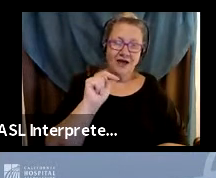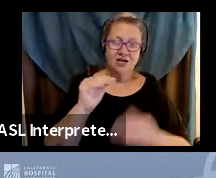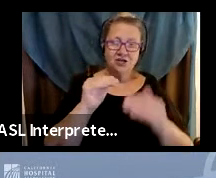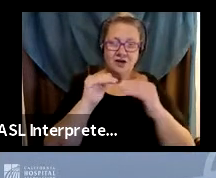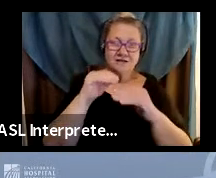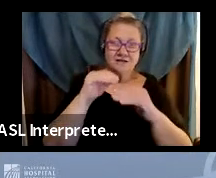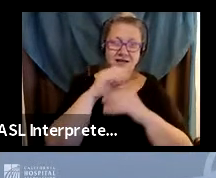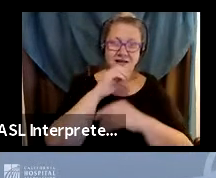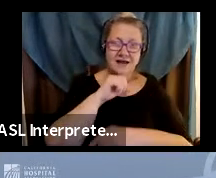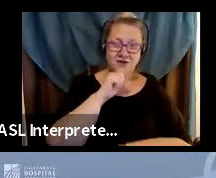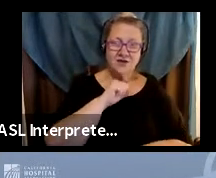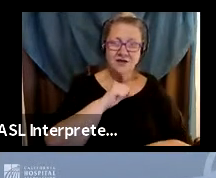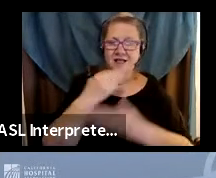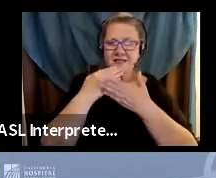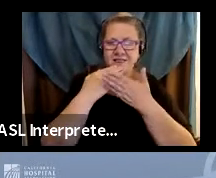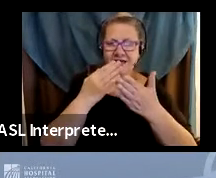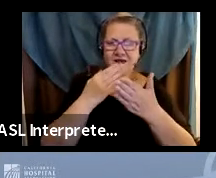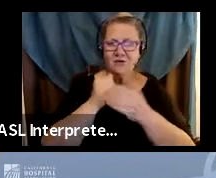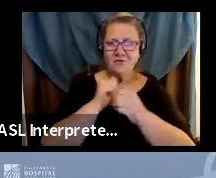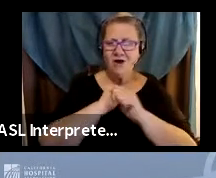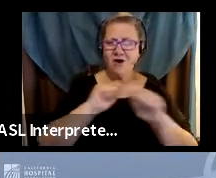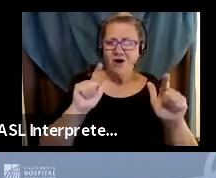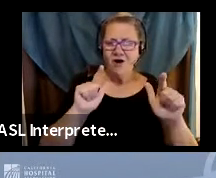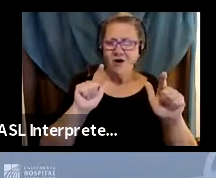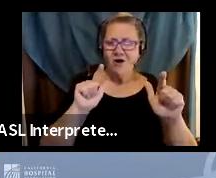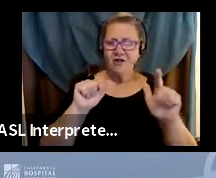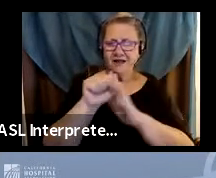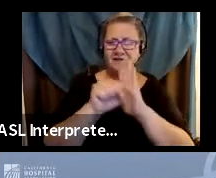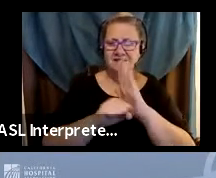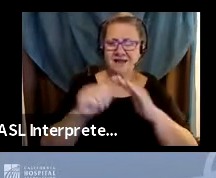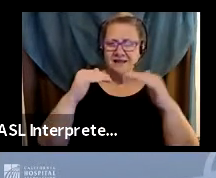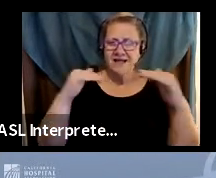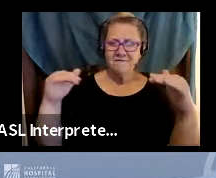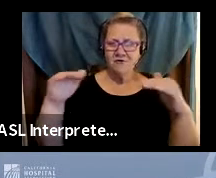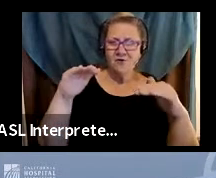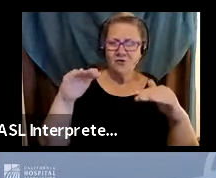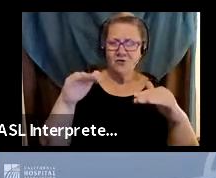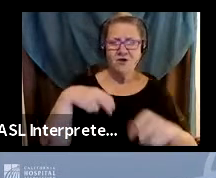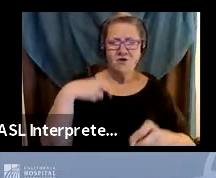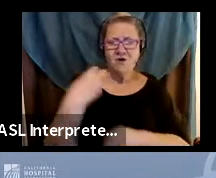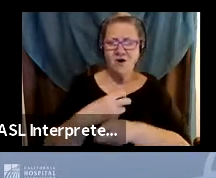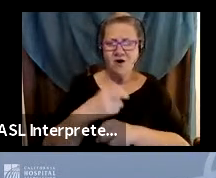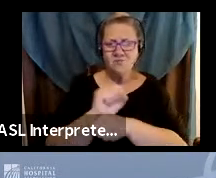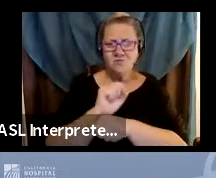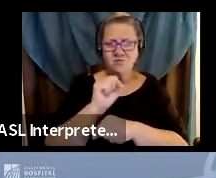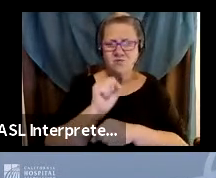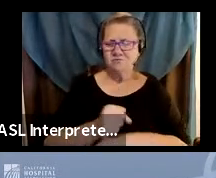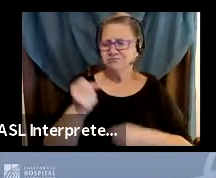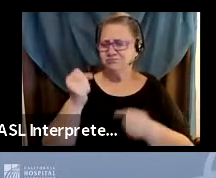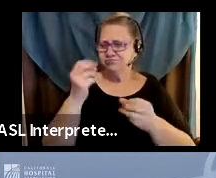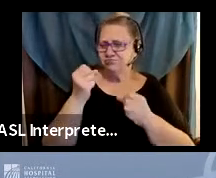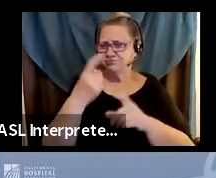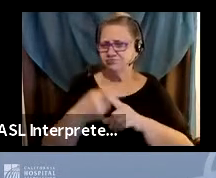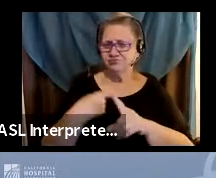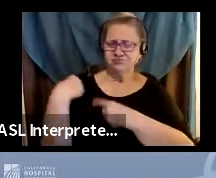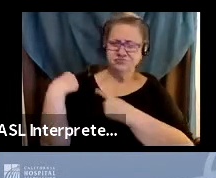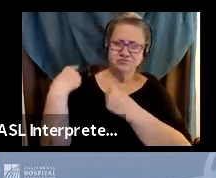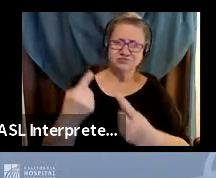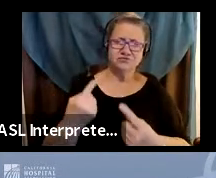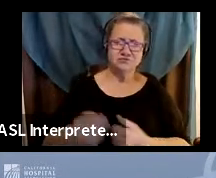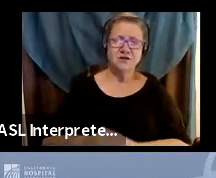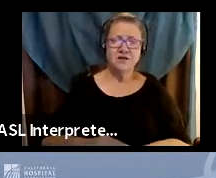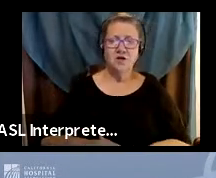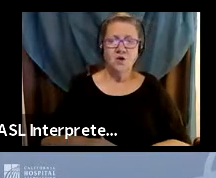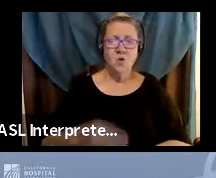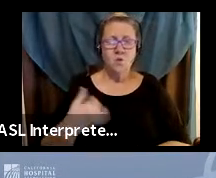you to everyone at the state for really all the hard work for so many months now. It's been such a rewarding